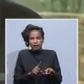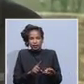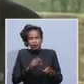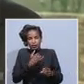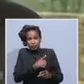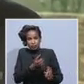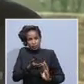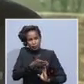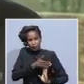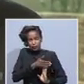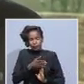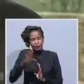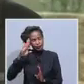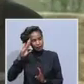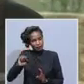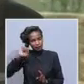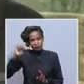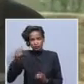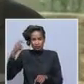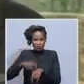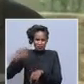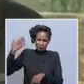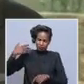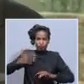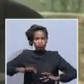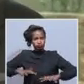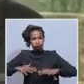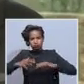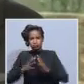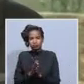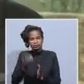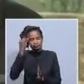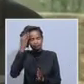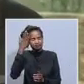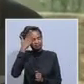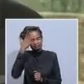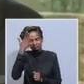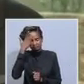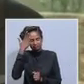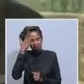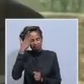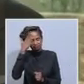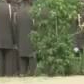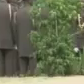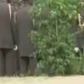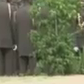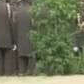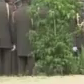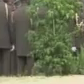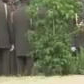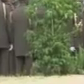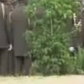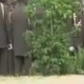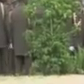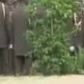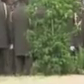fighters during the bitter days of the struggle will always be remembered by many of us. Her body